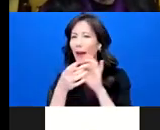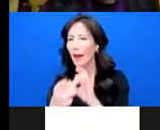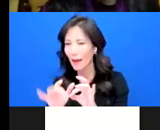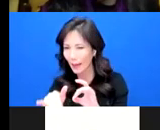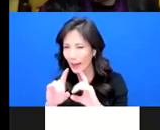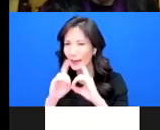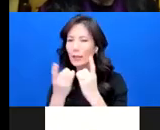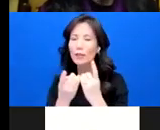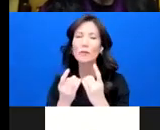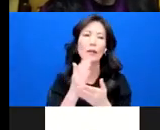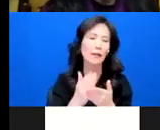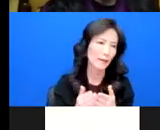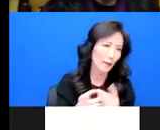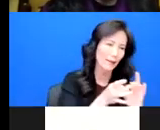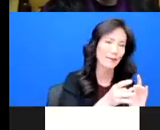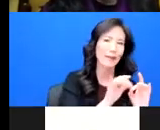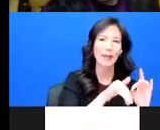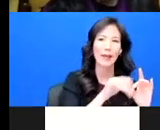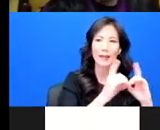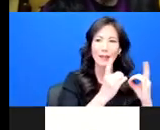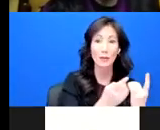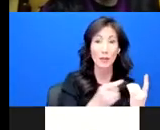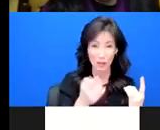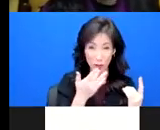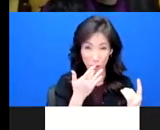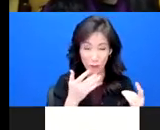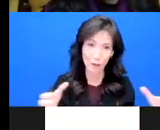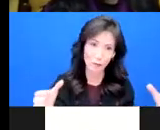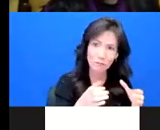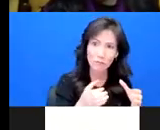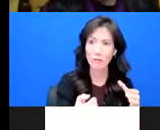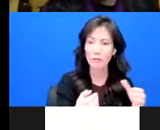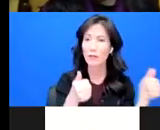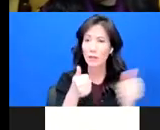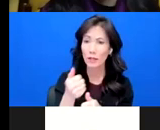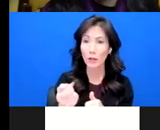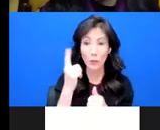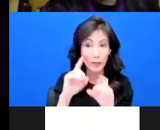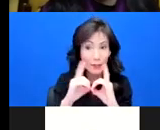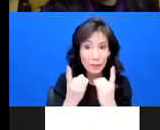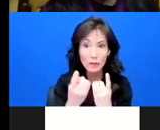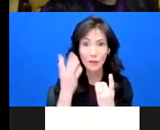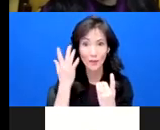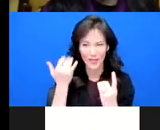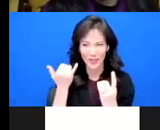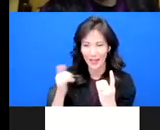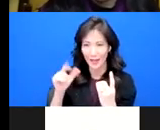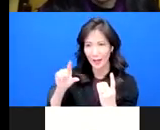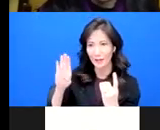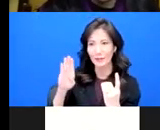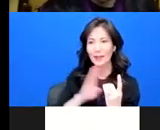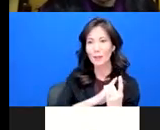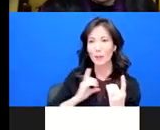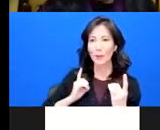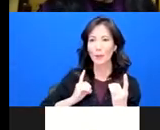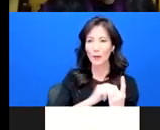you benefit from having your community in one neighborhood? And so this piece really touches on that piece of